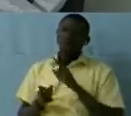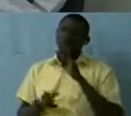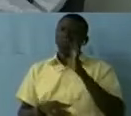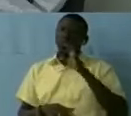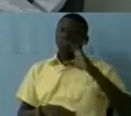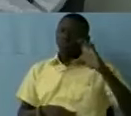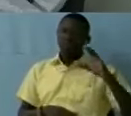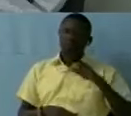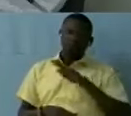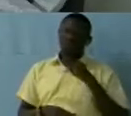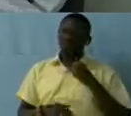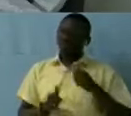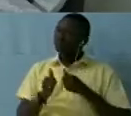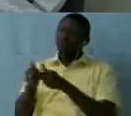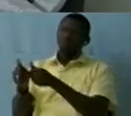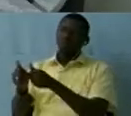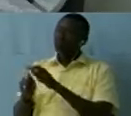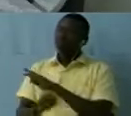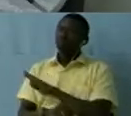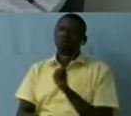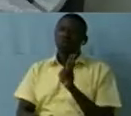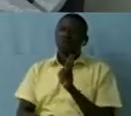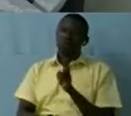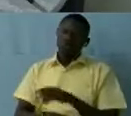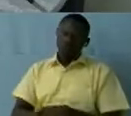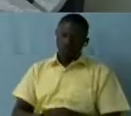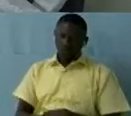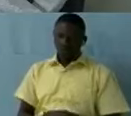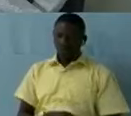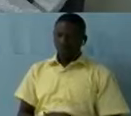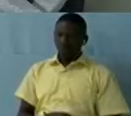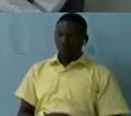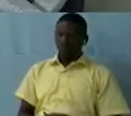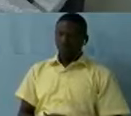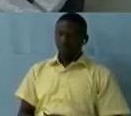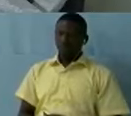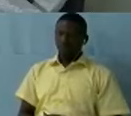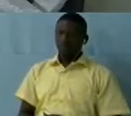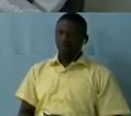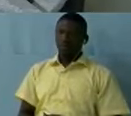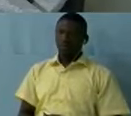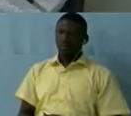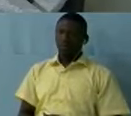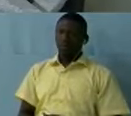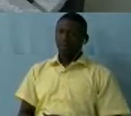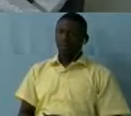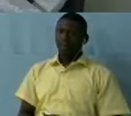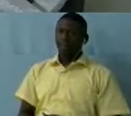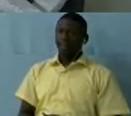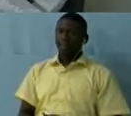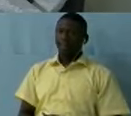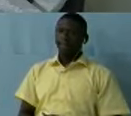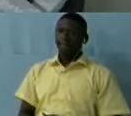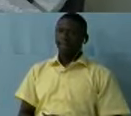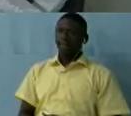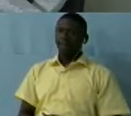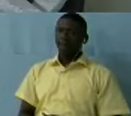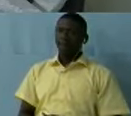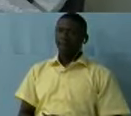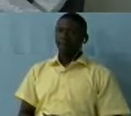kisikisro bulandila wo kolu noma ibe kitindi kam melnu la bi me ya lonko wole keta de wundati nyi